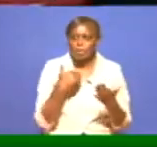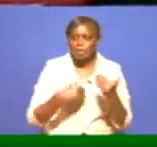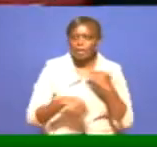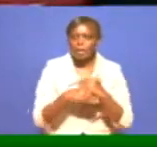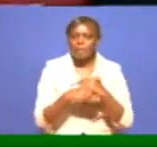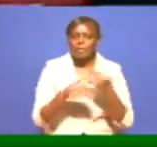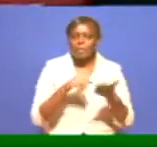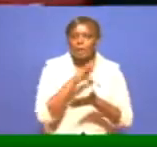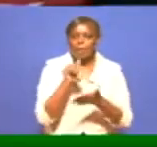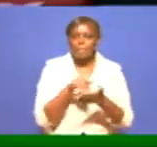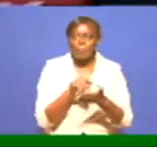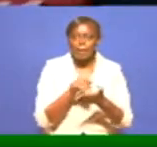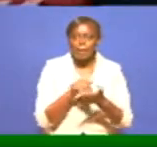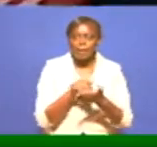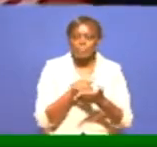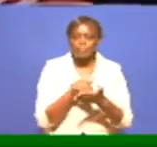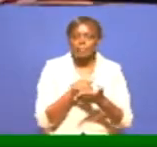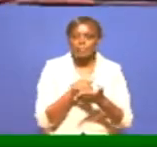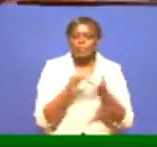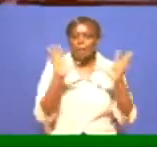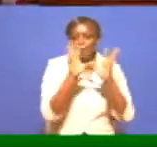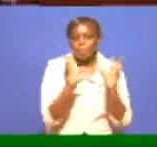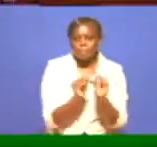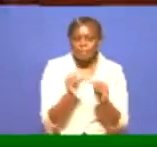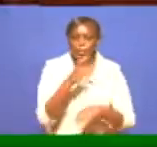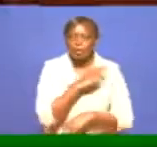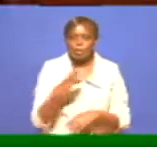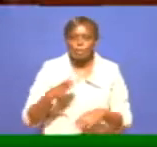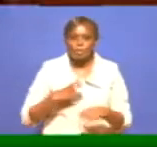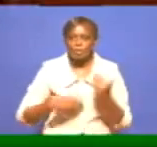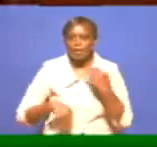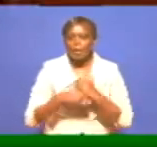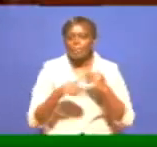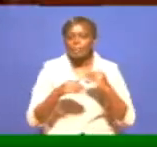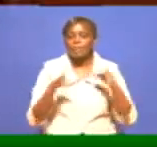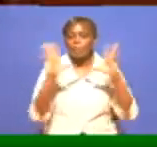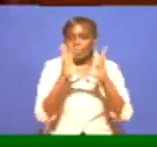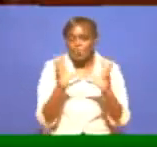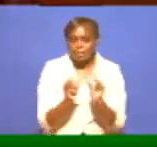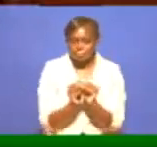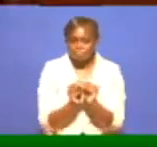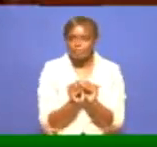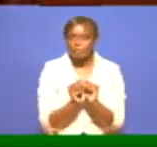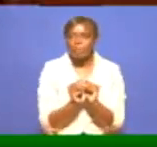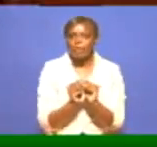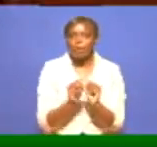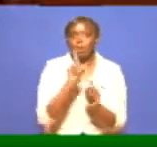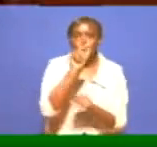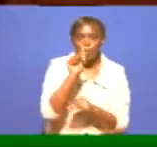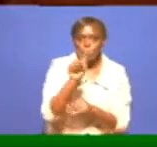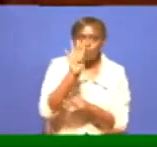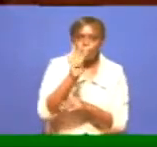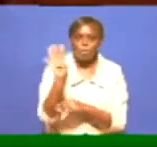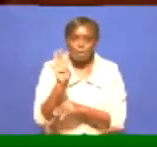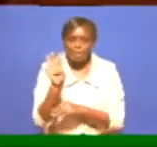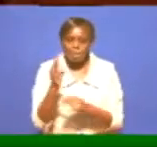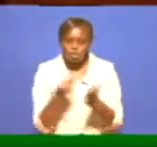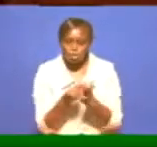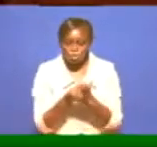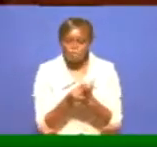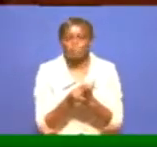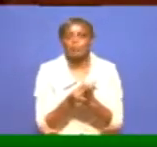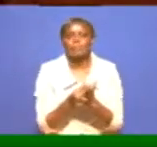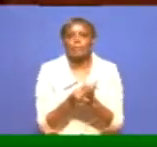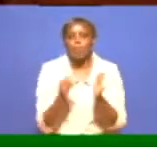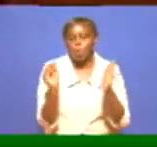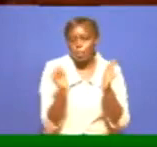about the budget. What the committee did about the supplementary is that we were able to put in 1.4 billion in terms